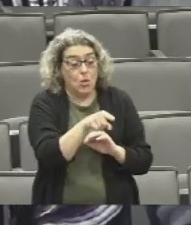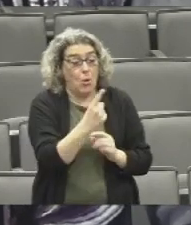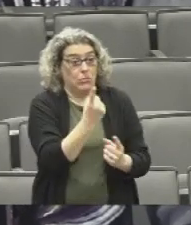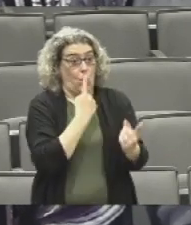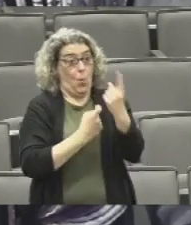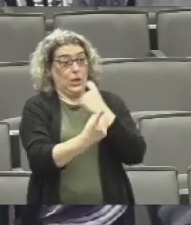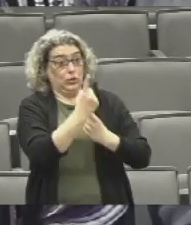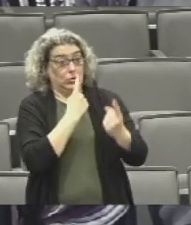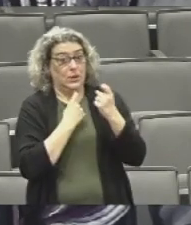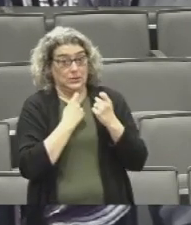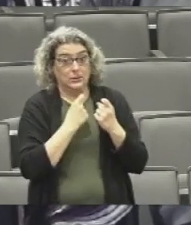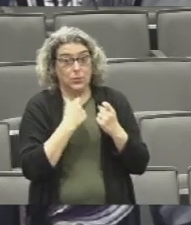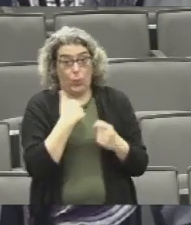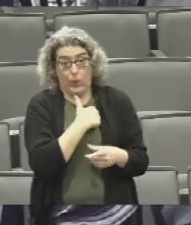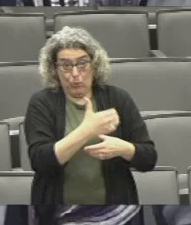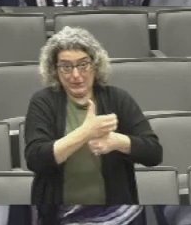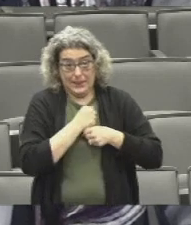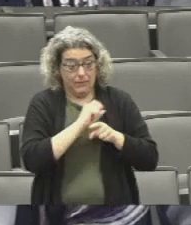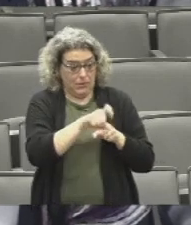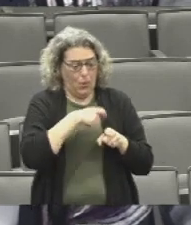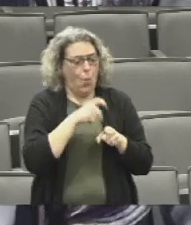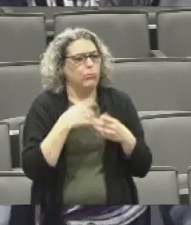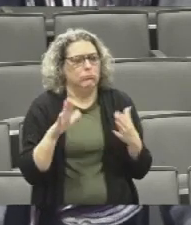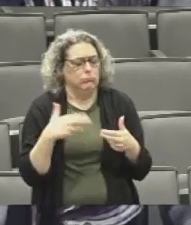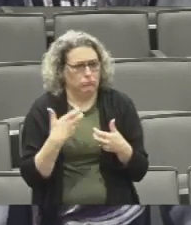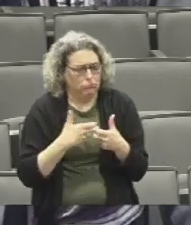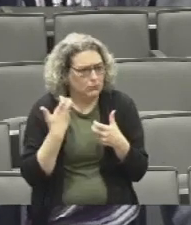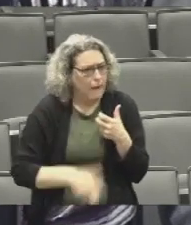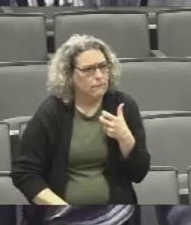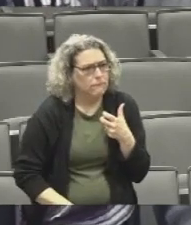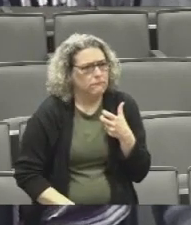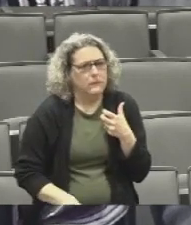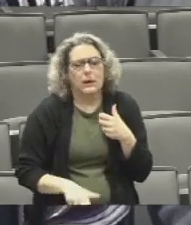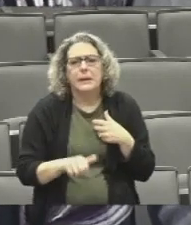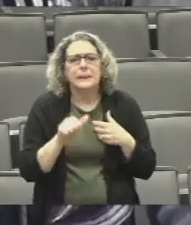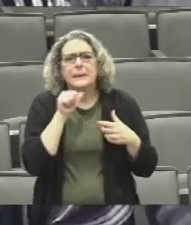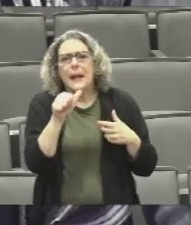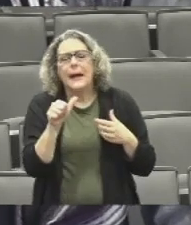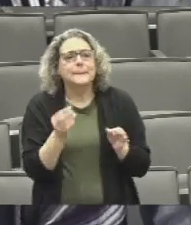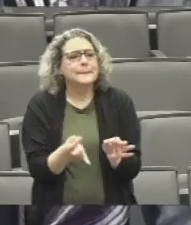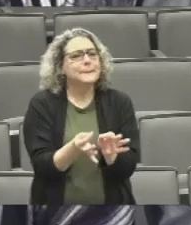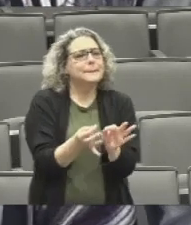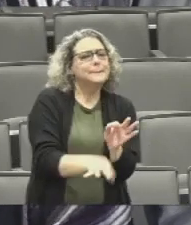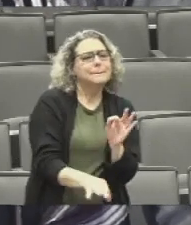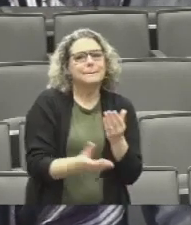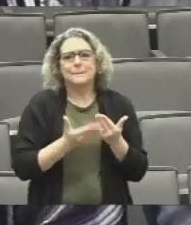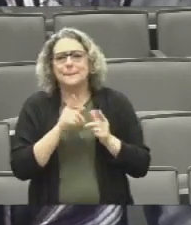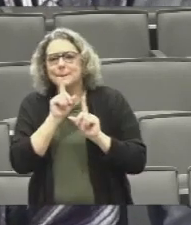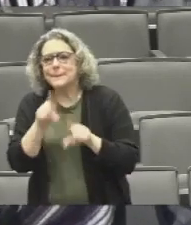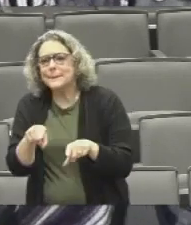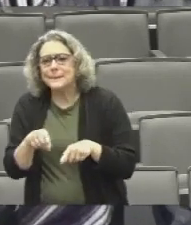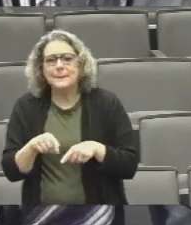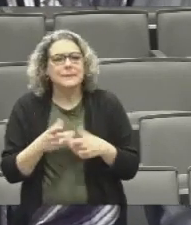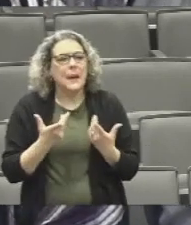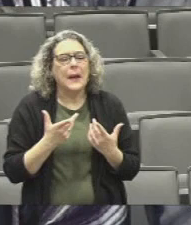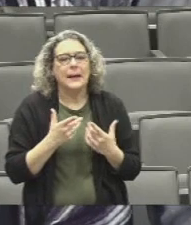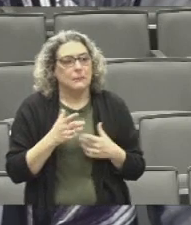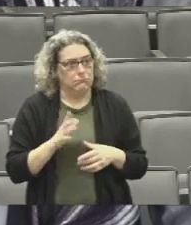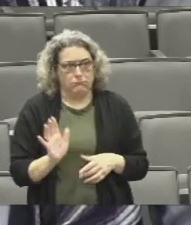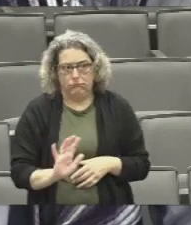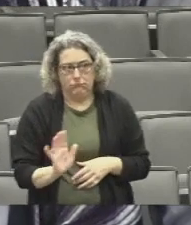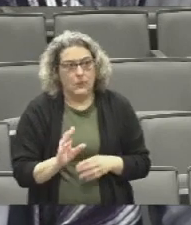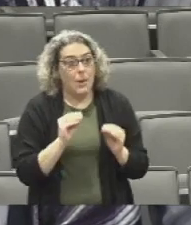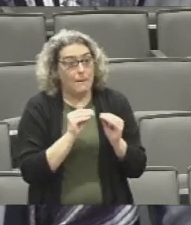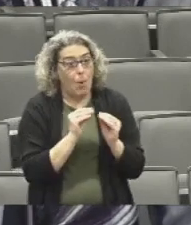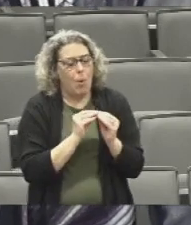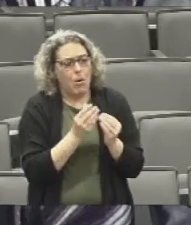on our information line are difficult questions. They are not simple questions, well, tell me about the symptoms. There are